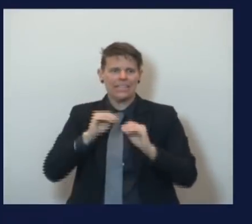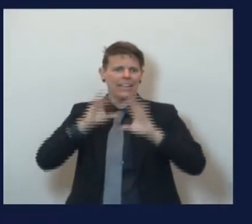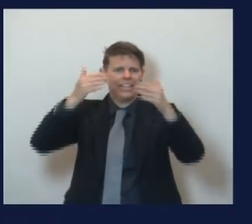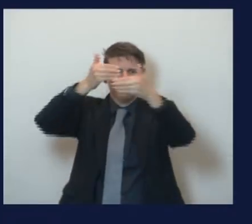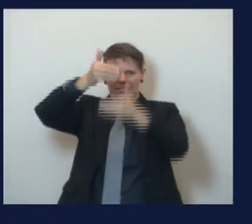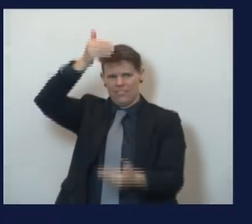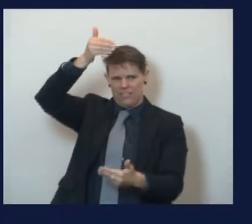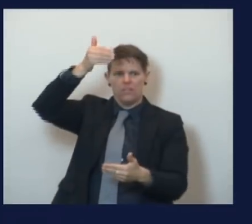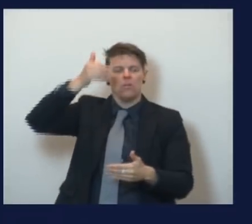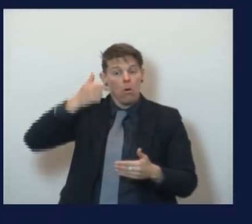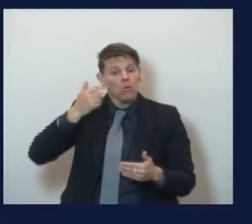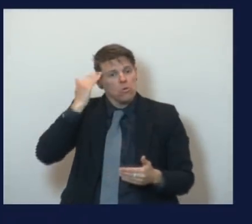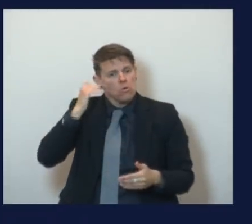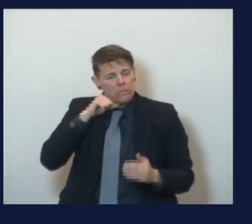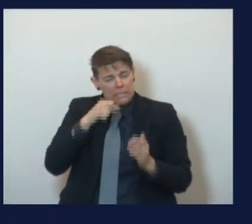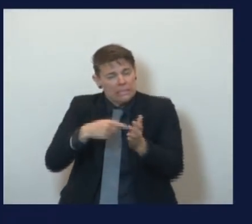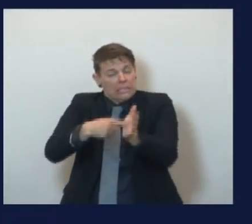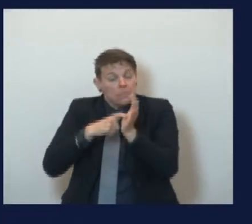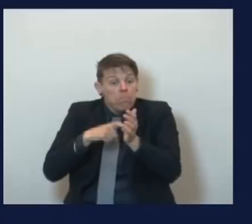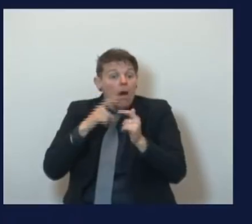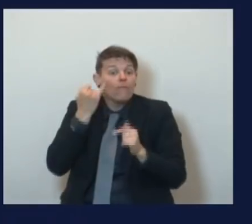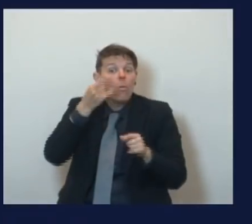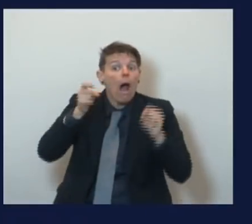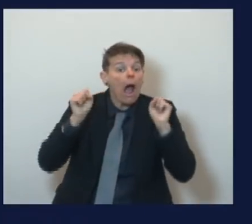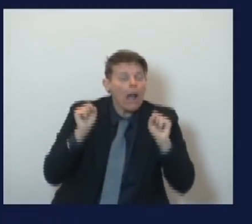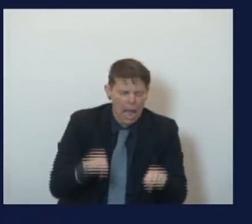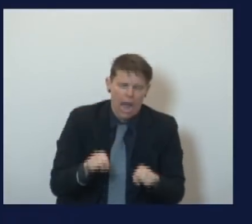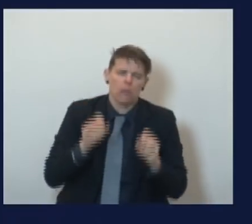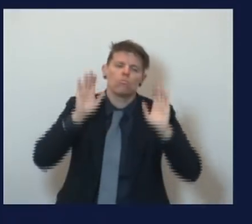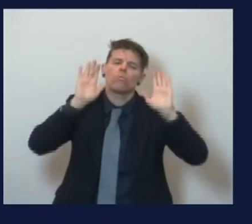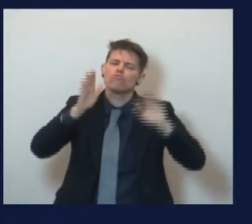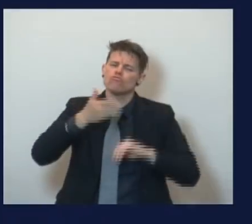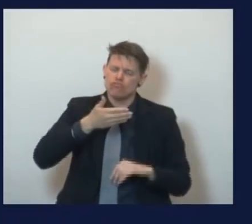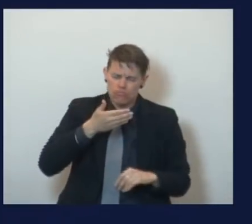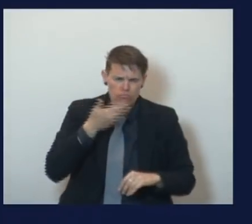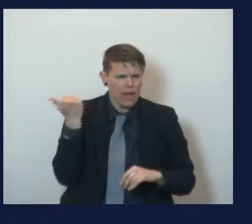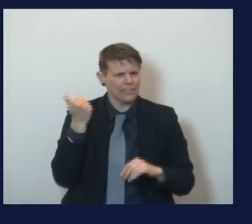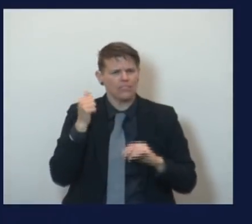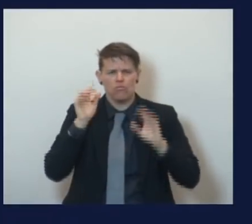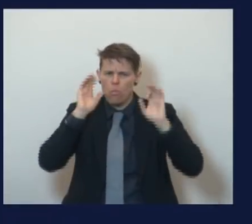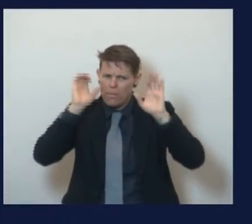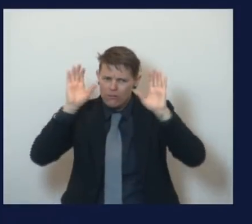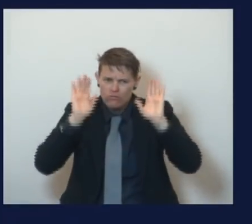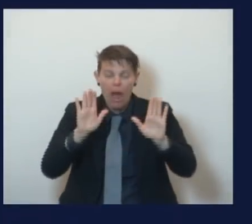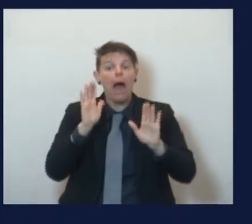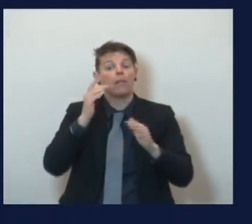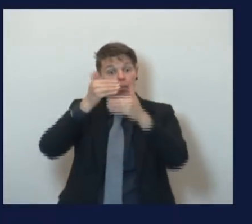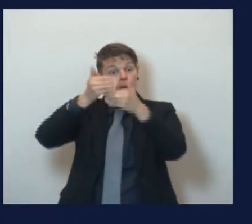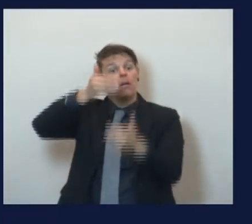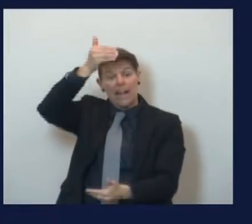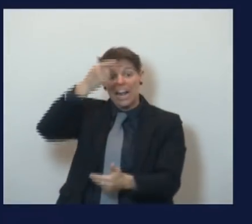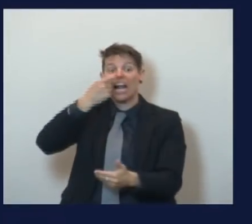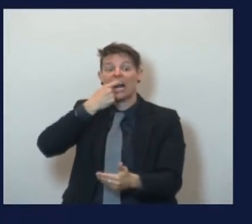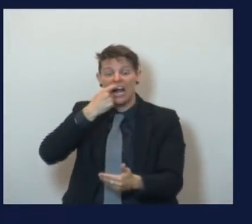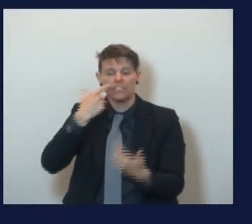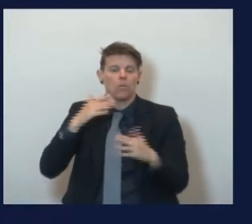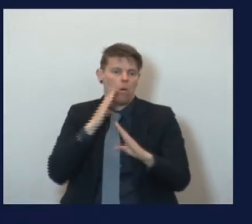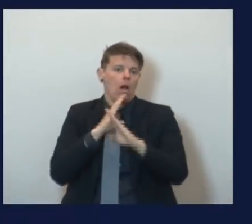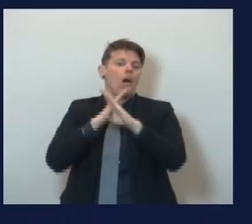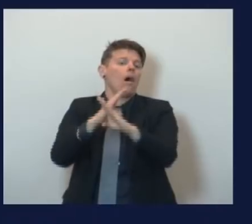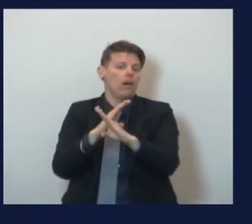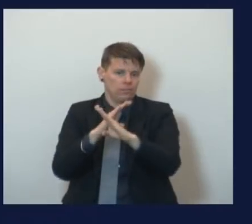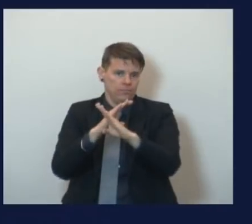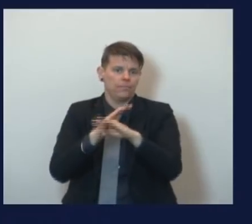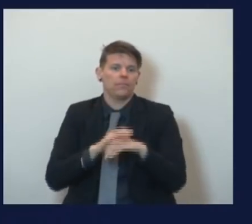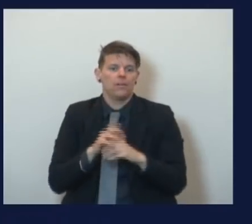want you to get a sense about what we know makes a difference. Okay, plexiglass sneeze guards, cash registers in particular.